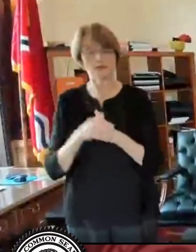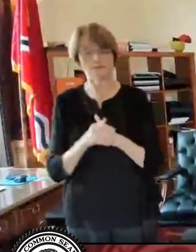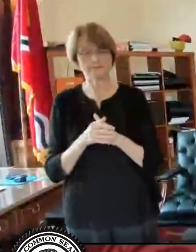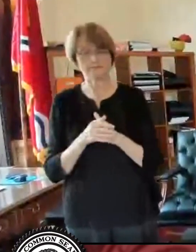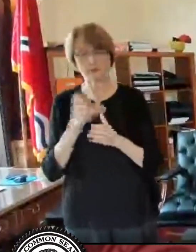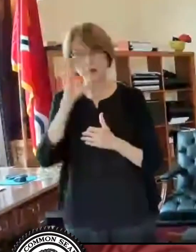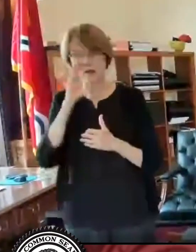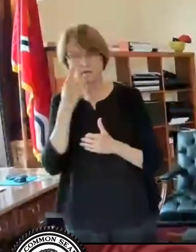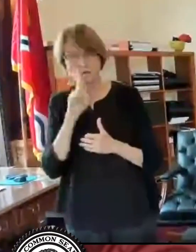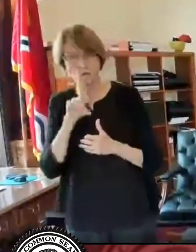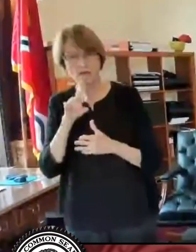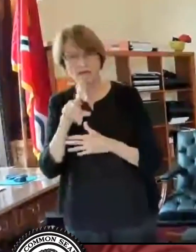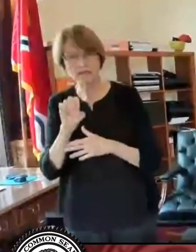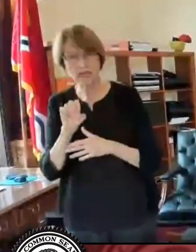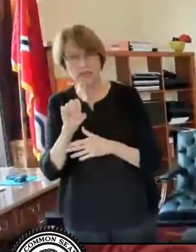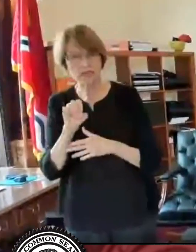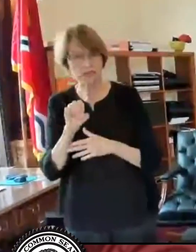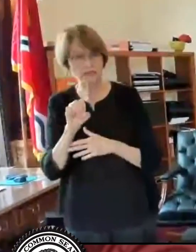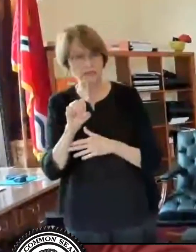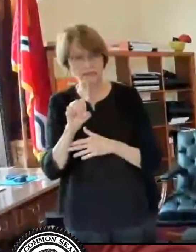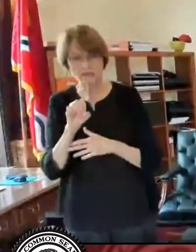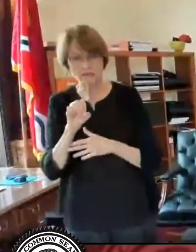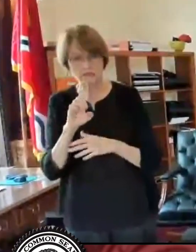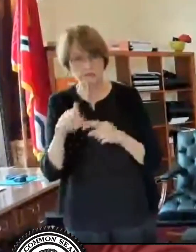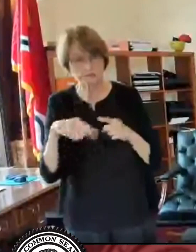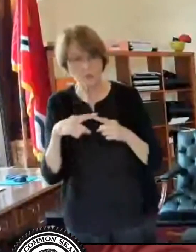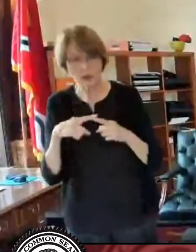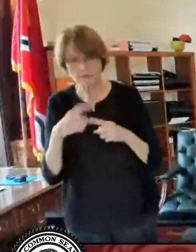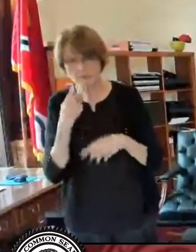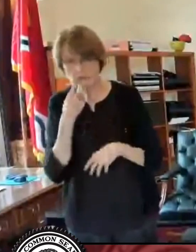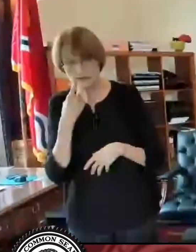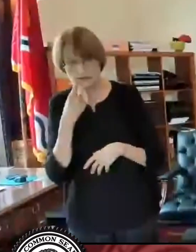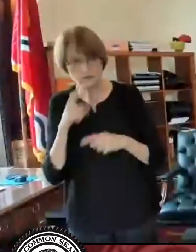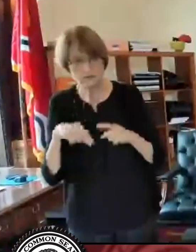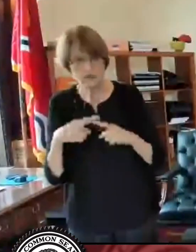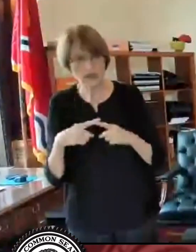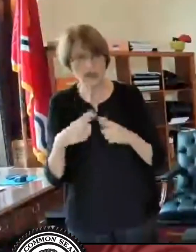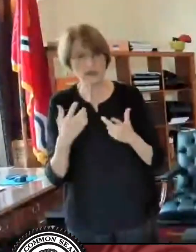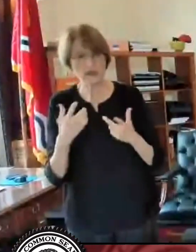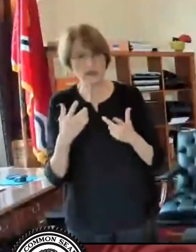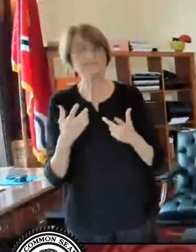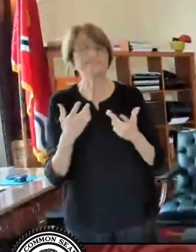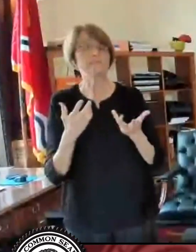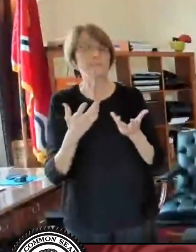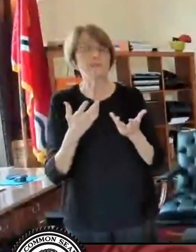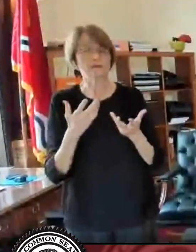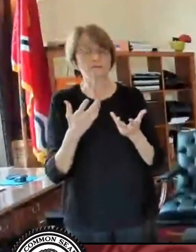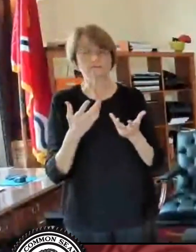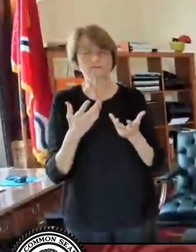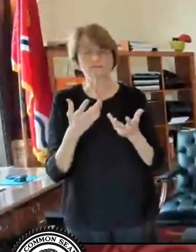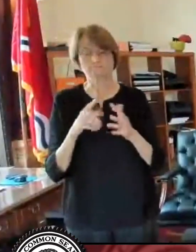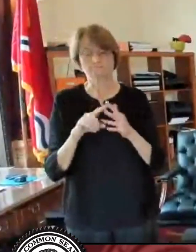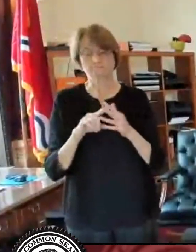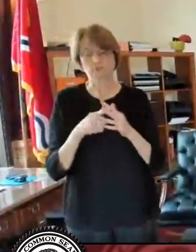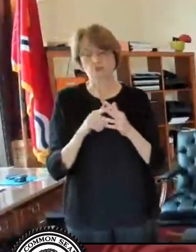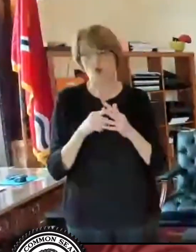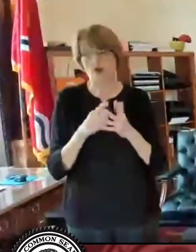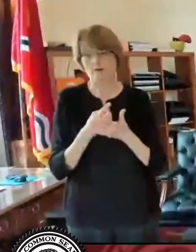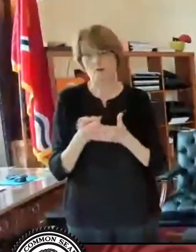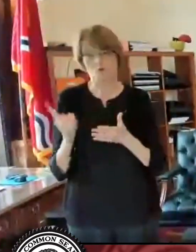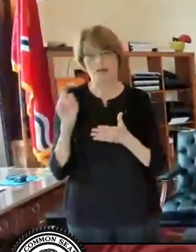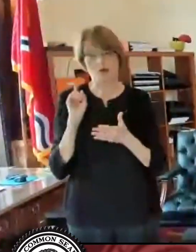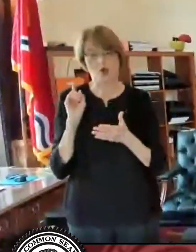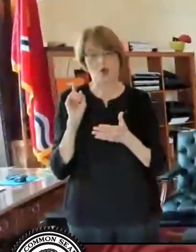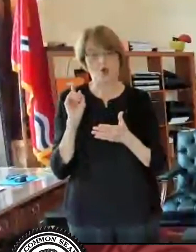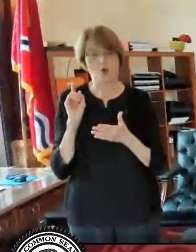Is this recent? Let's see here. Well, it's as of, this is about a week,